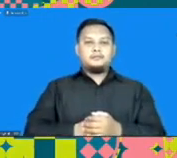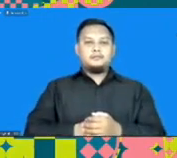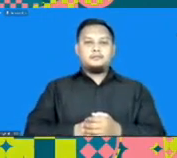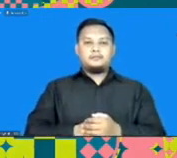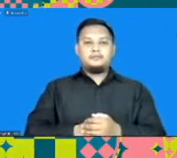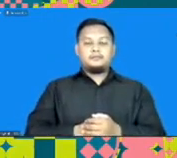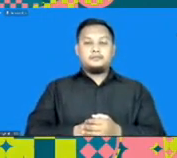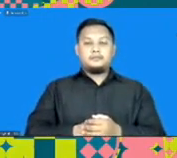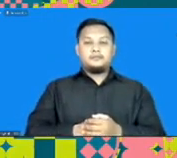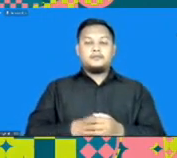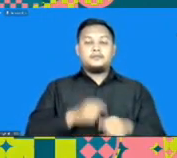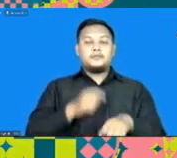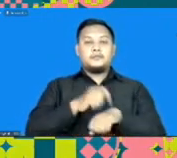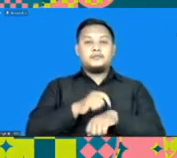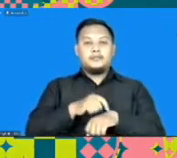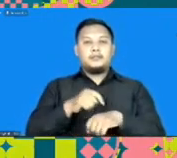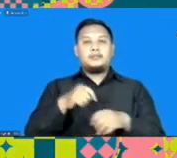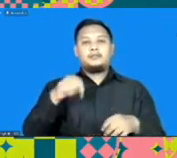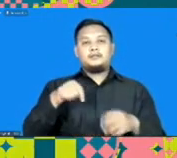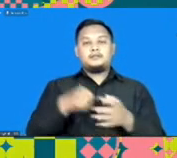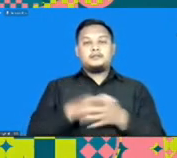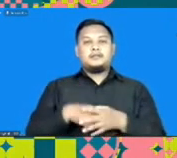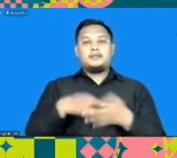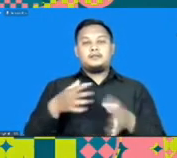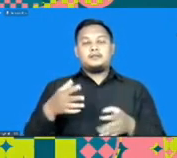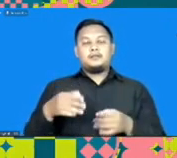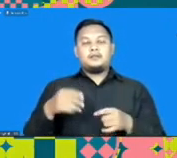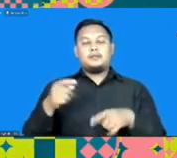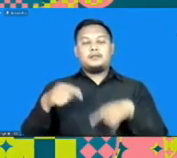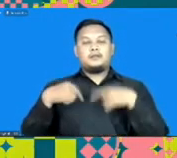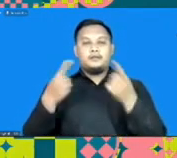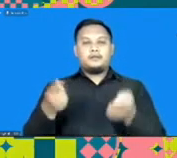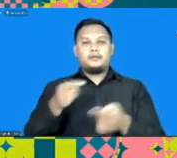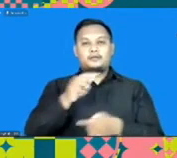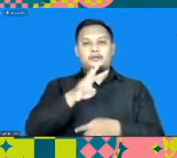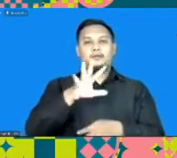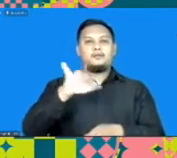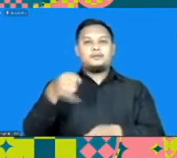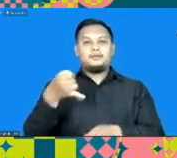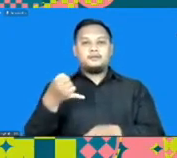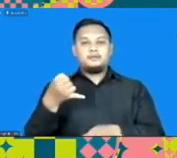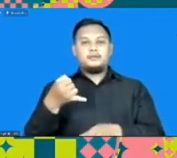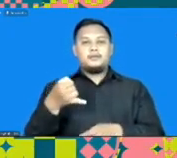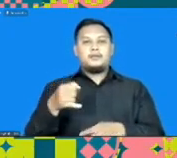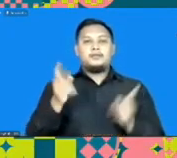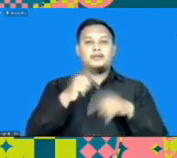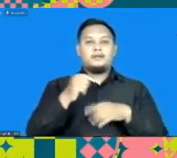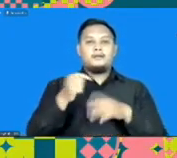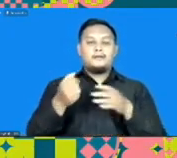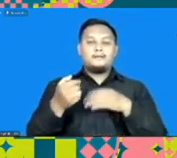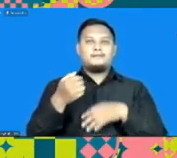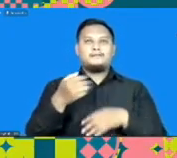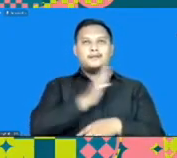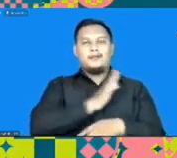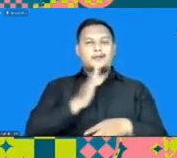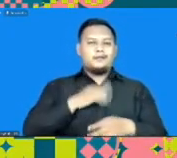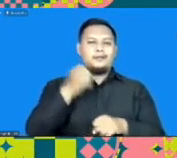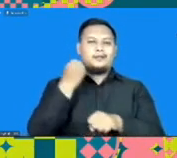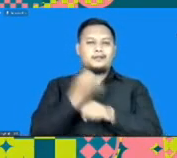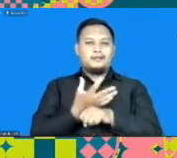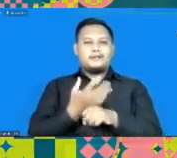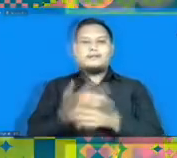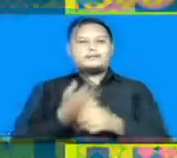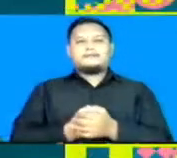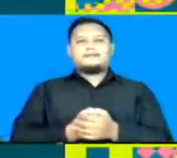is 35 million active members, but only 4.6 million is from informal sector. The rest is